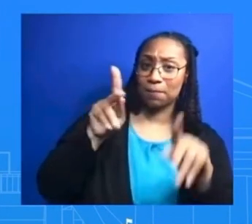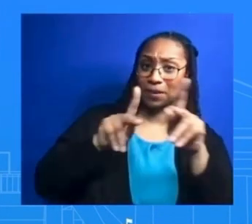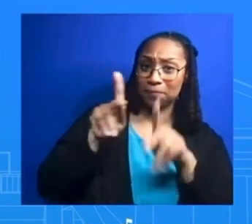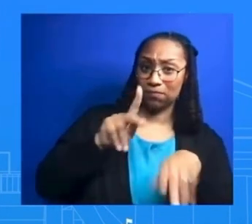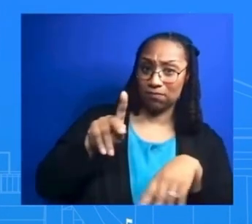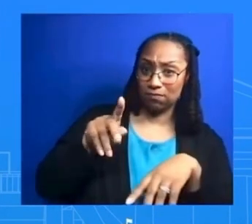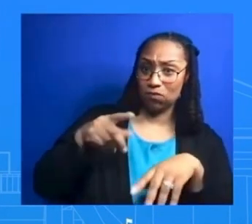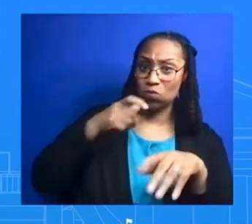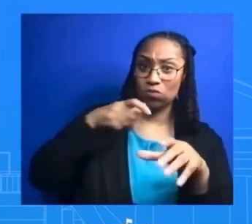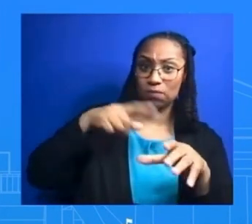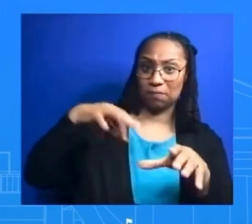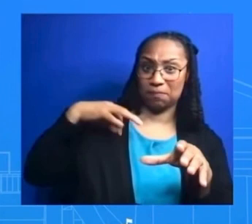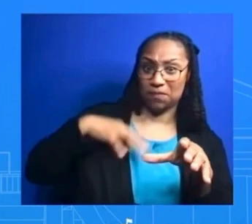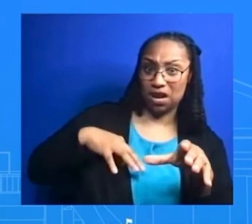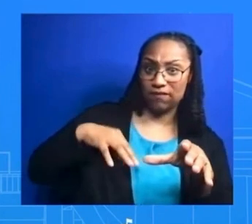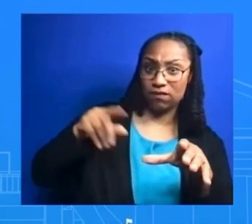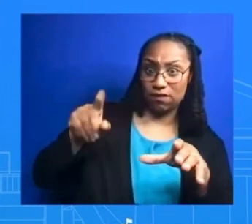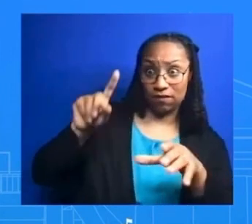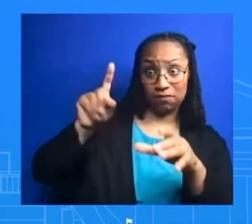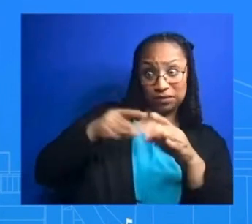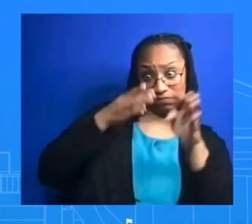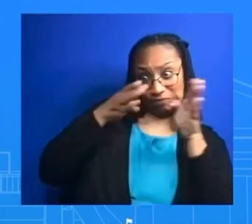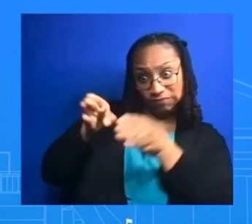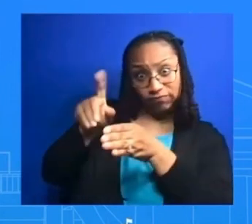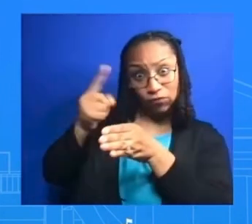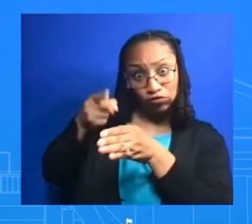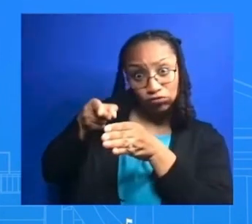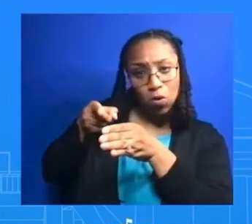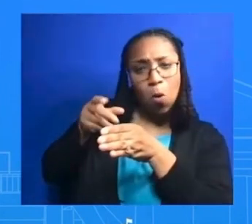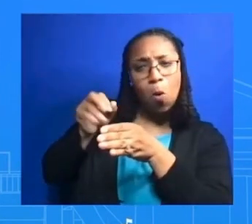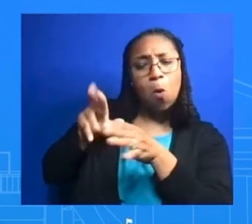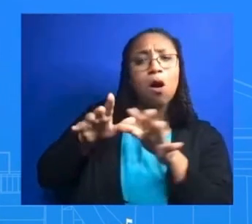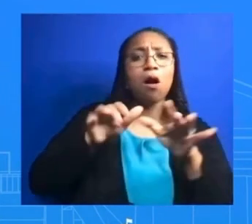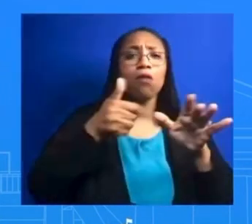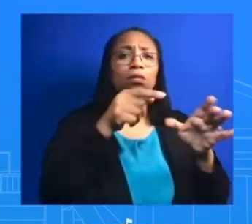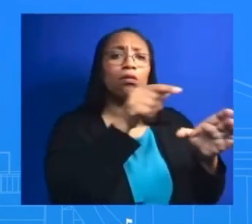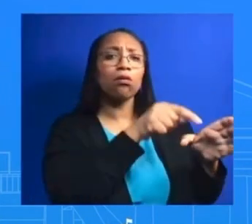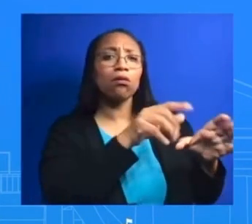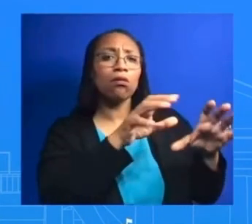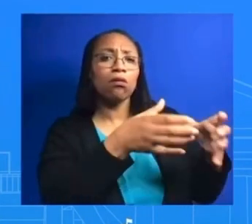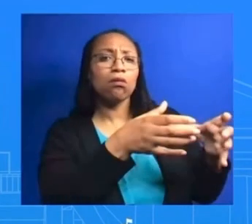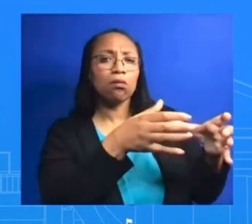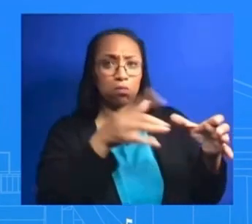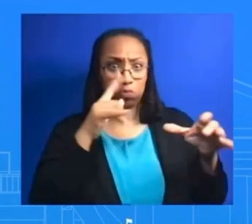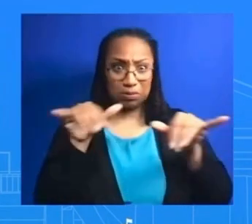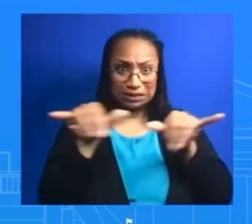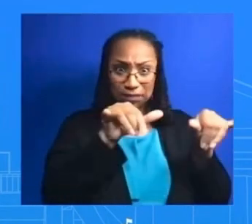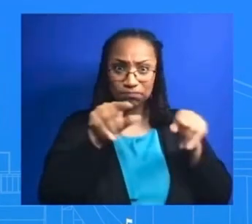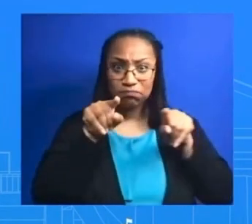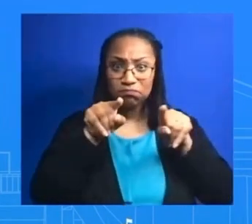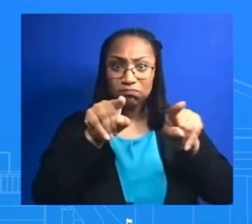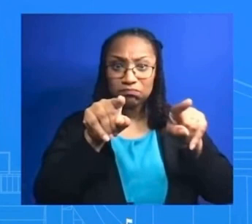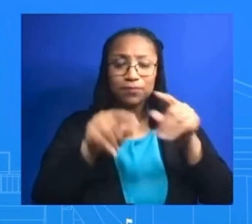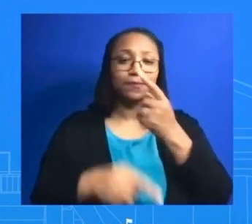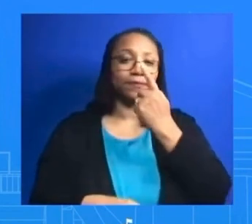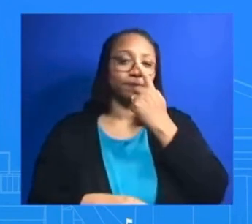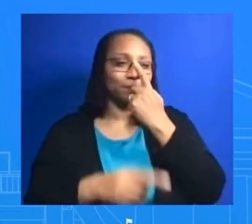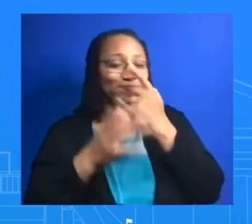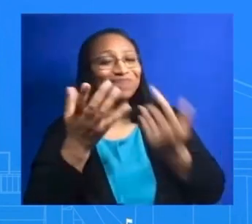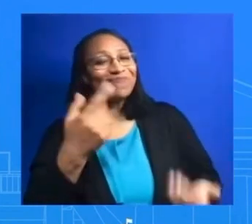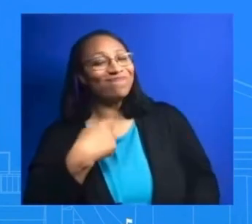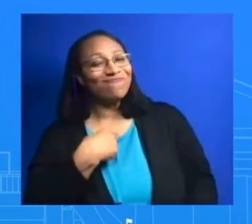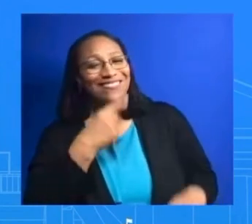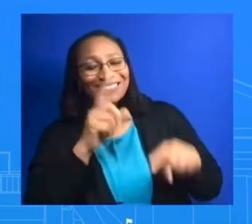number? Well, one of the things about the rulemaking process is that we can't actually prejudge its outcome. Part of how we do this process is